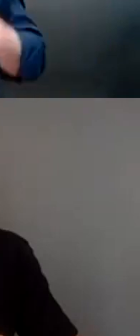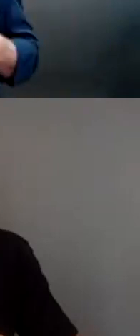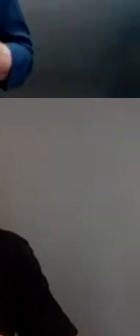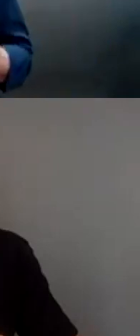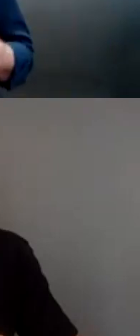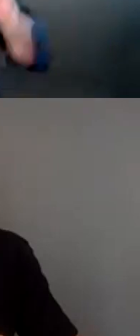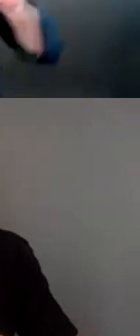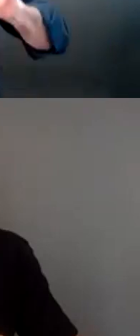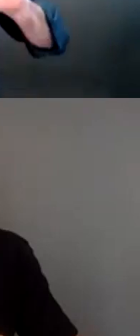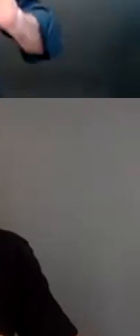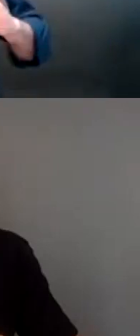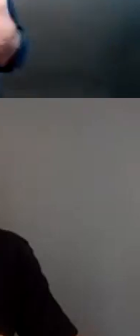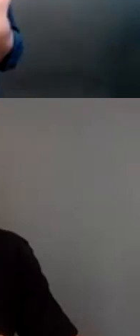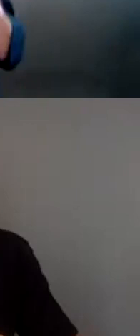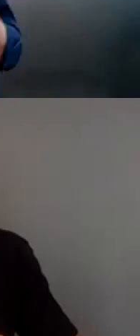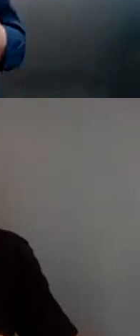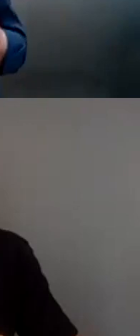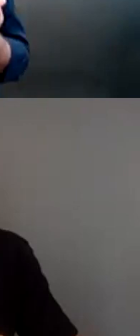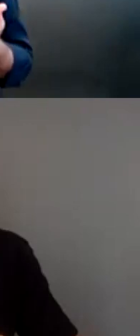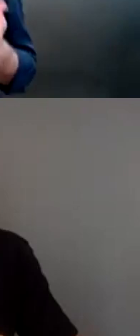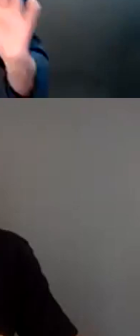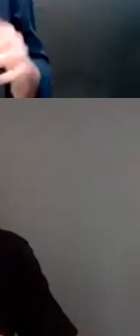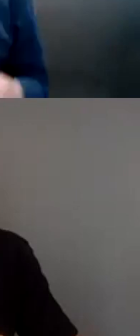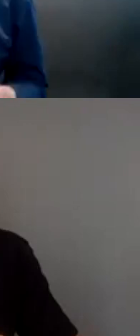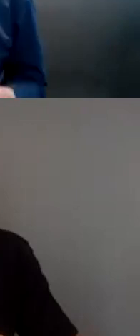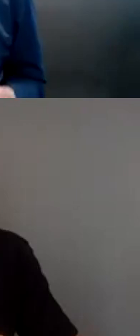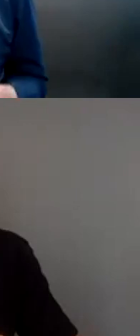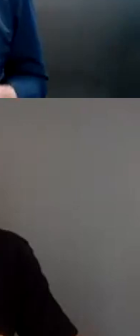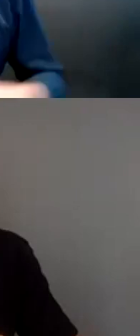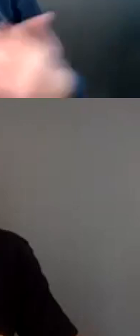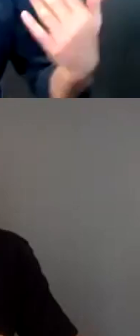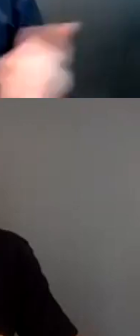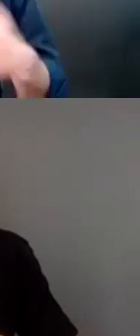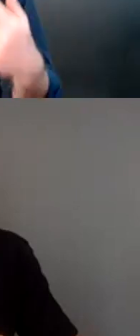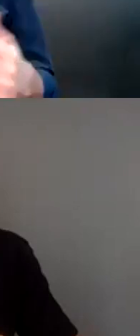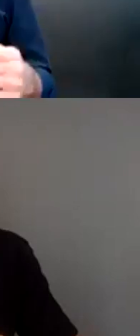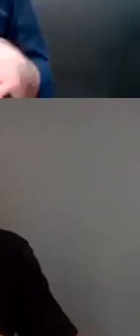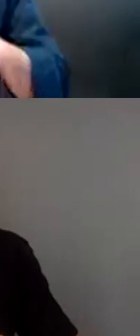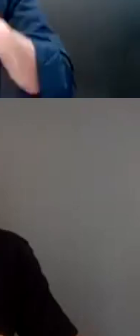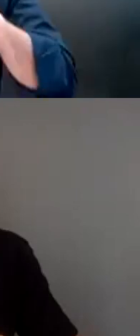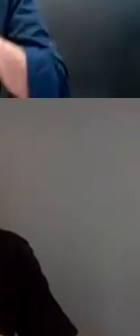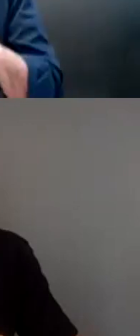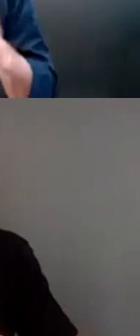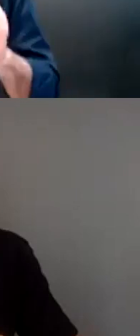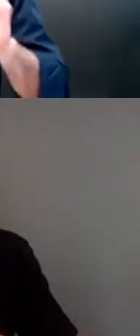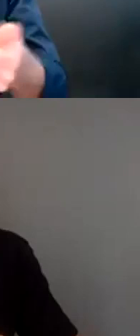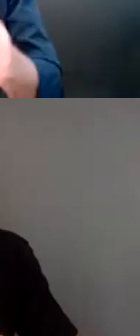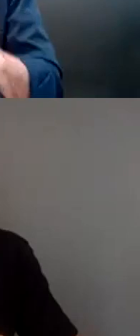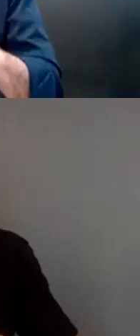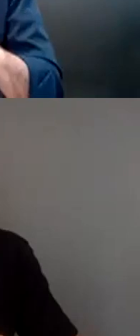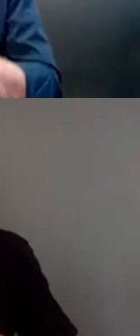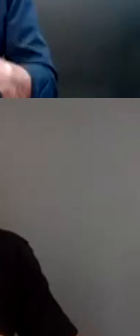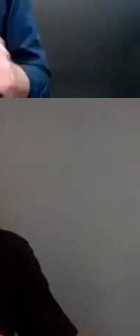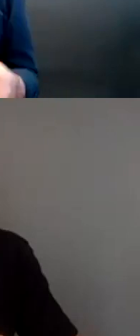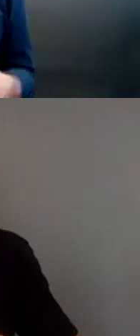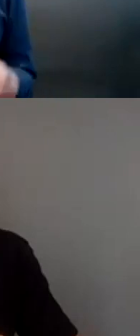think, you know, as we wind down, I think, you know, the message that I might just have your last word, but that time is so precious, and